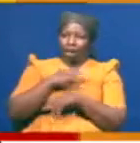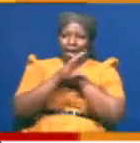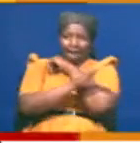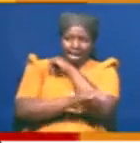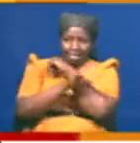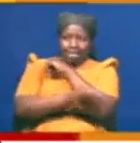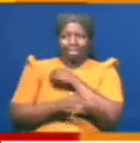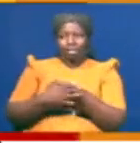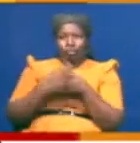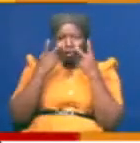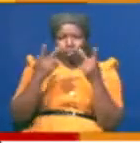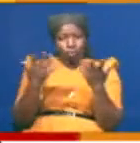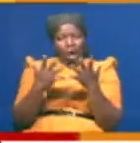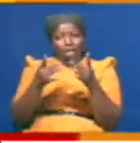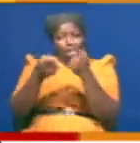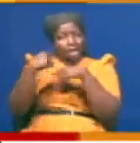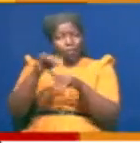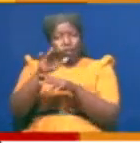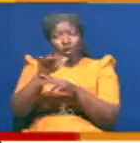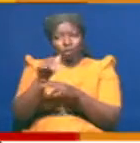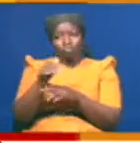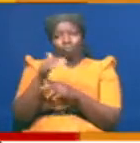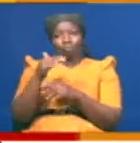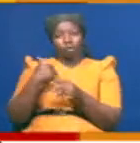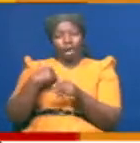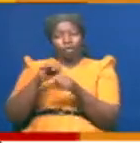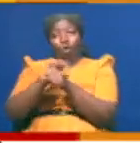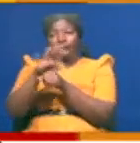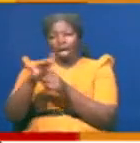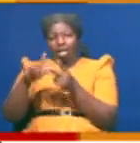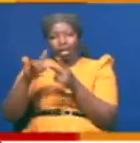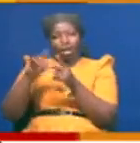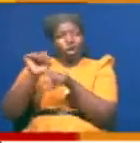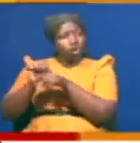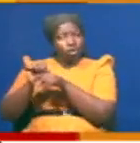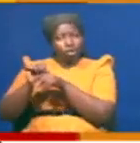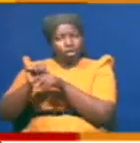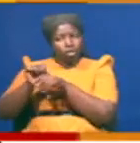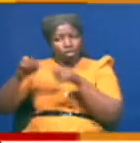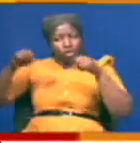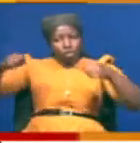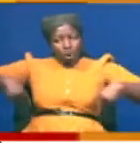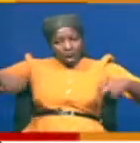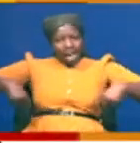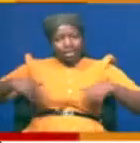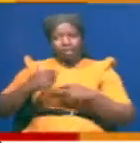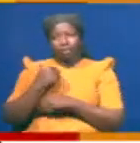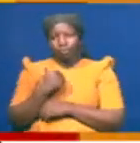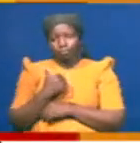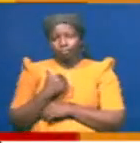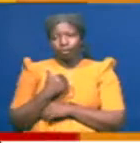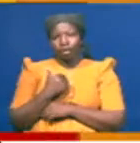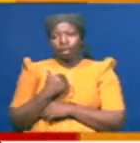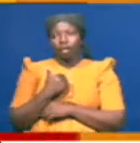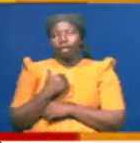we came from. There was corona. There was this locust. There was hunger and drought in this country. We are not